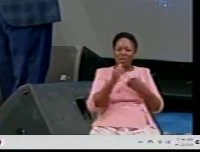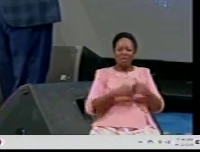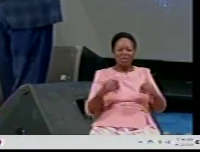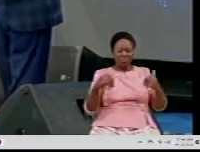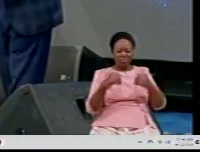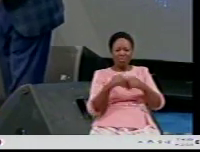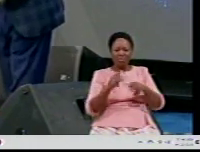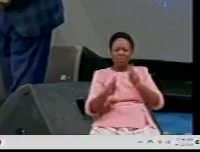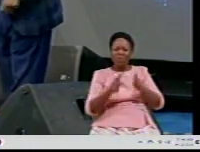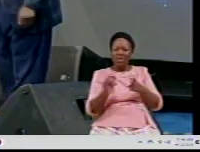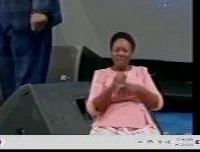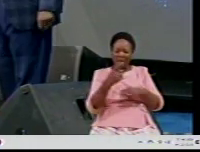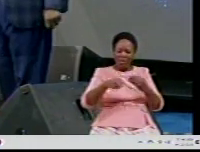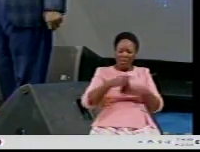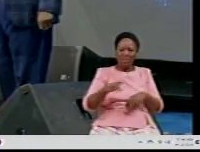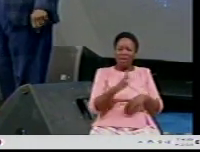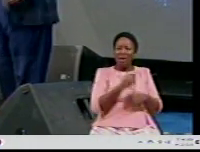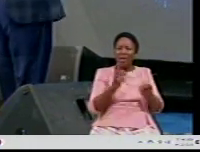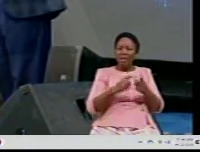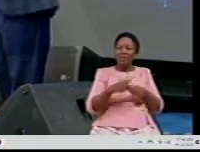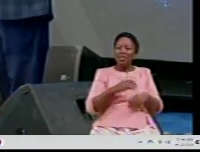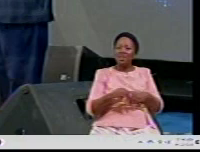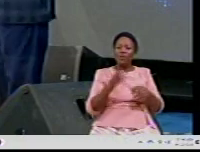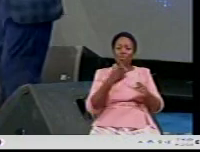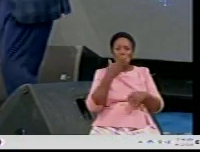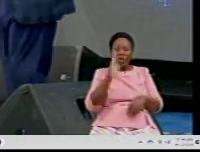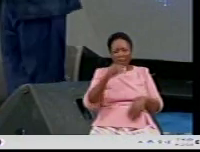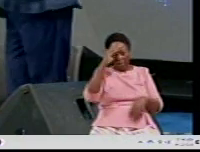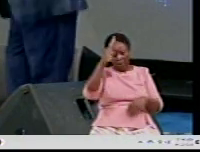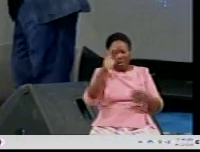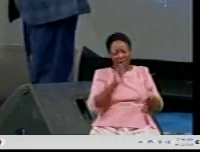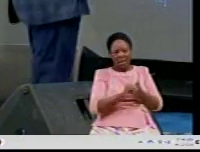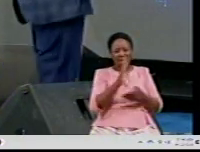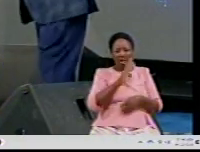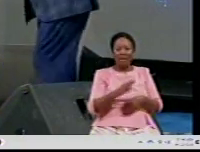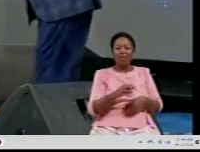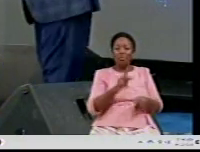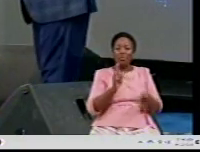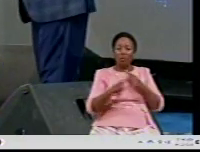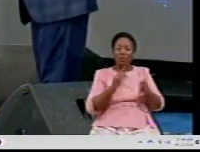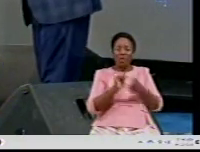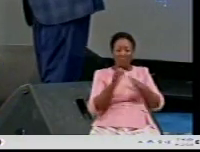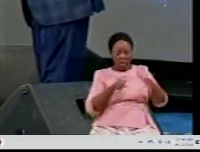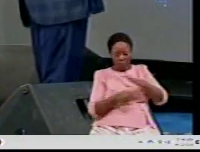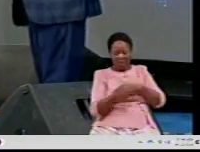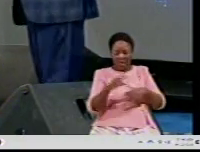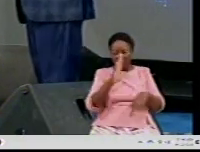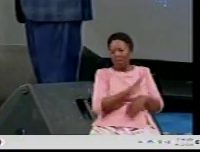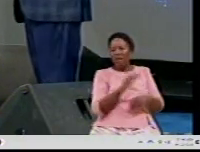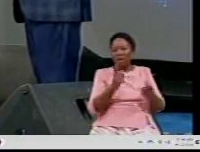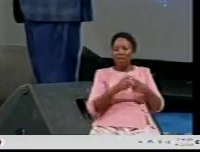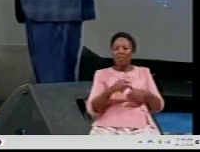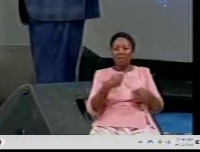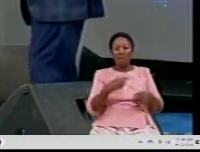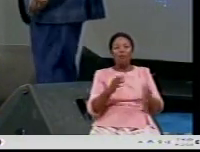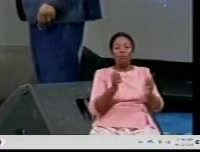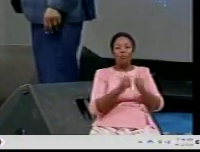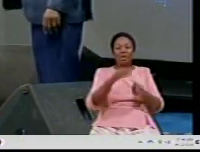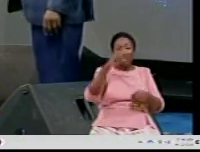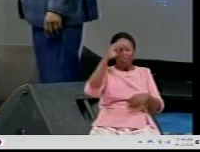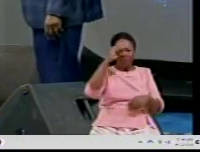a terror to the people who are under him. It says, with men this